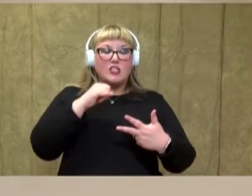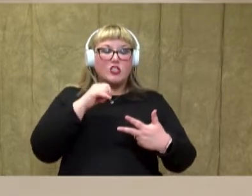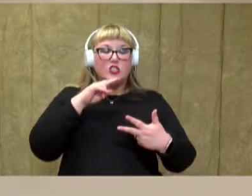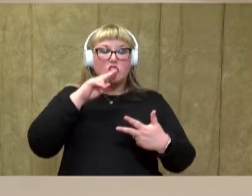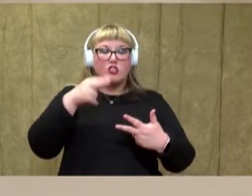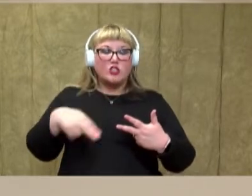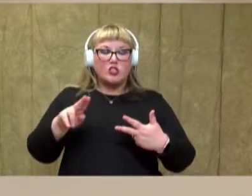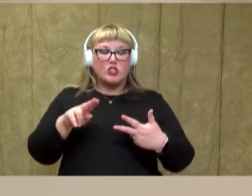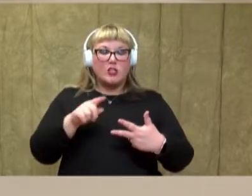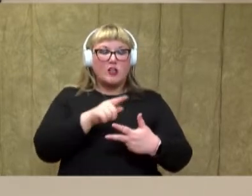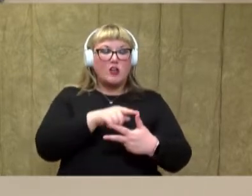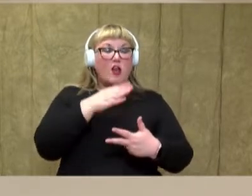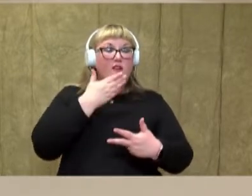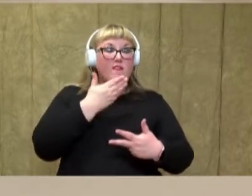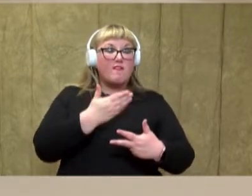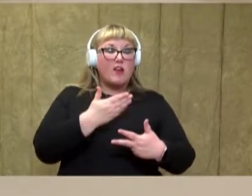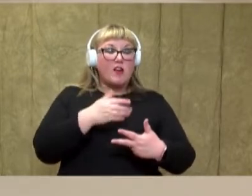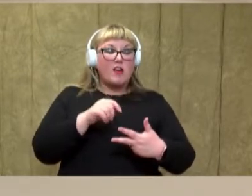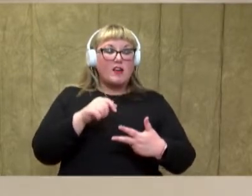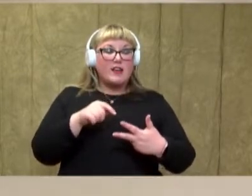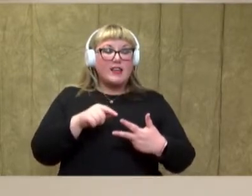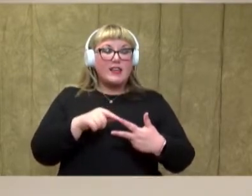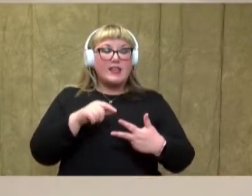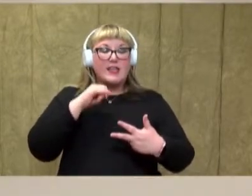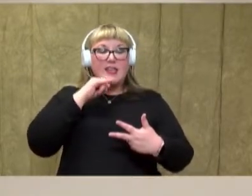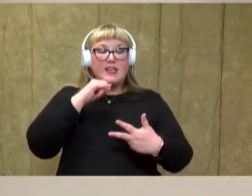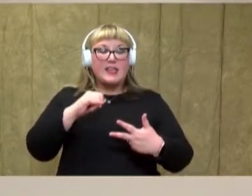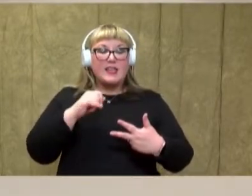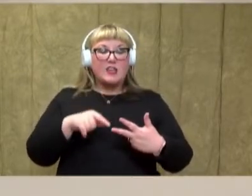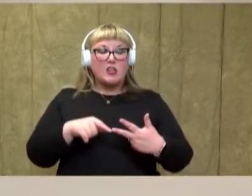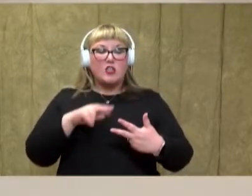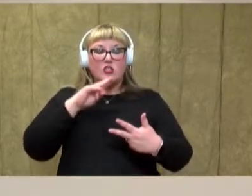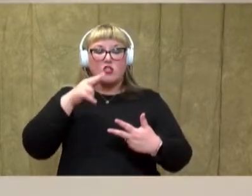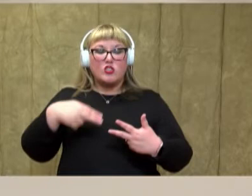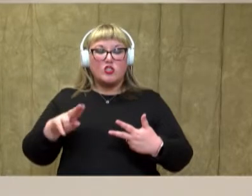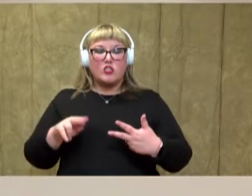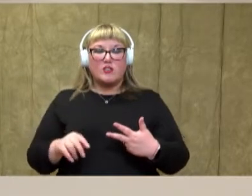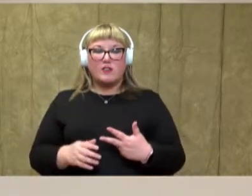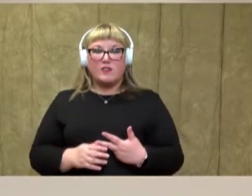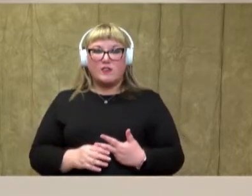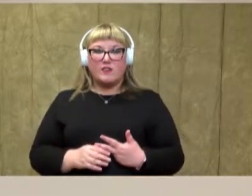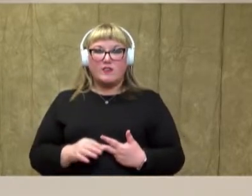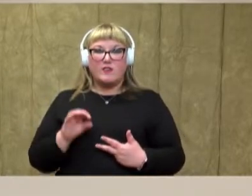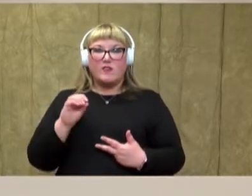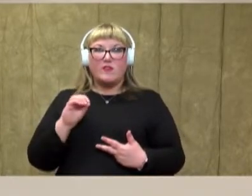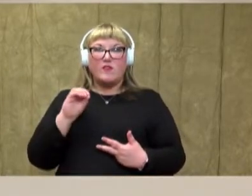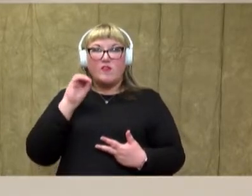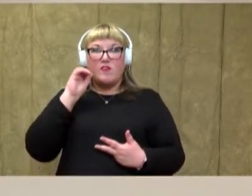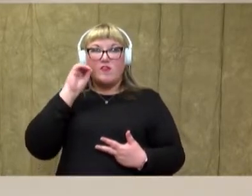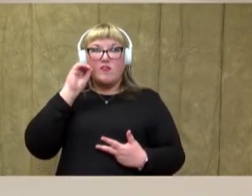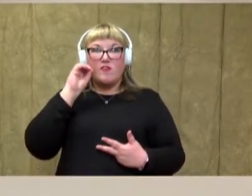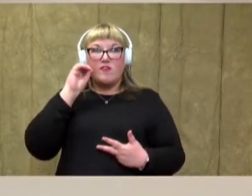Fish, fish, fish. Let's spell, here we go.